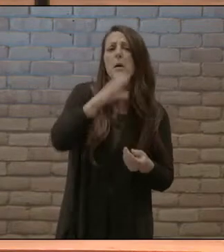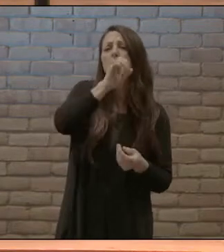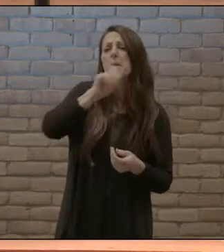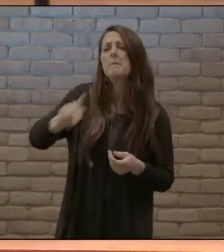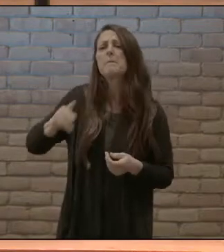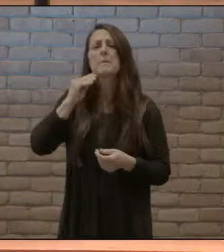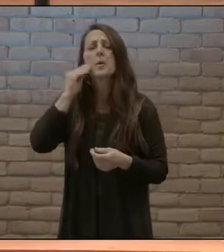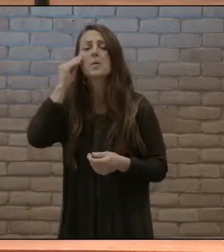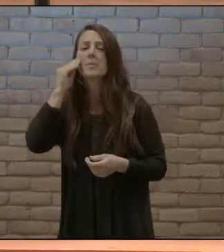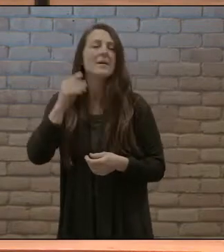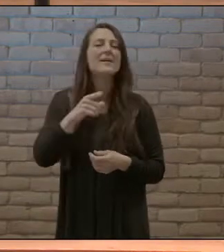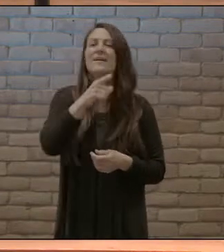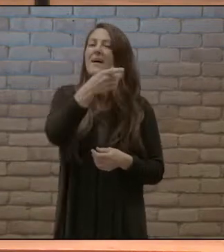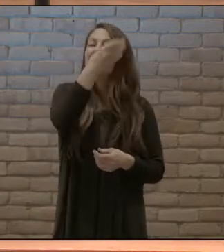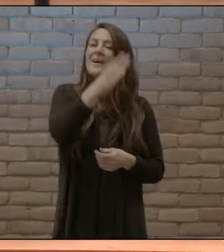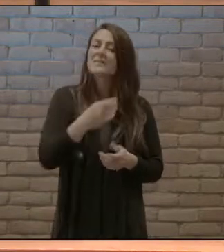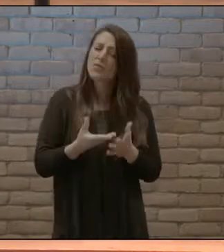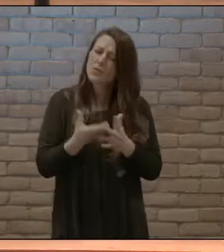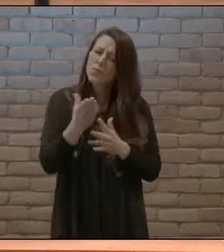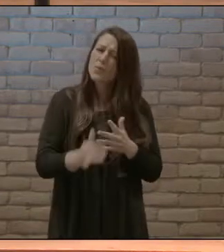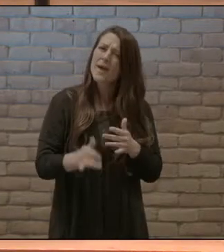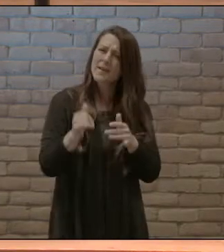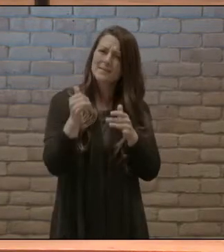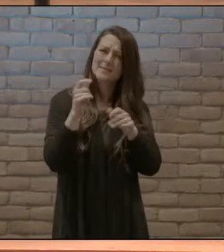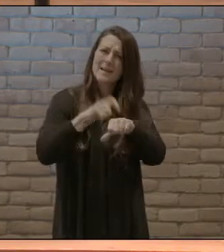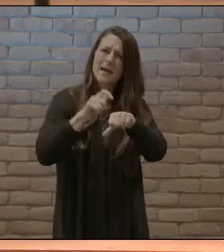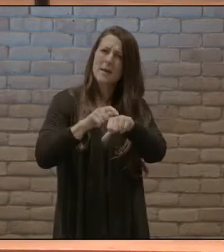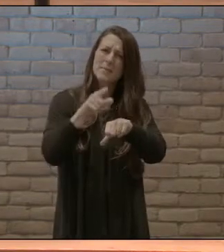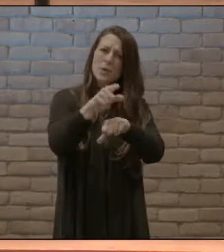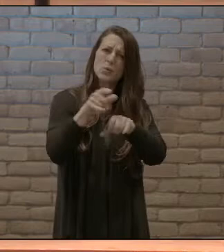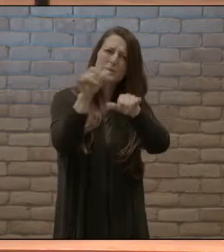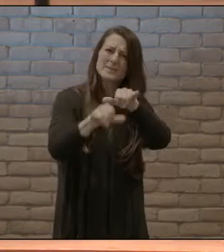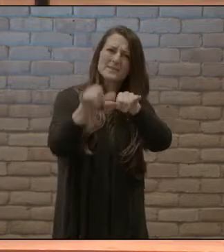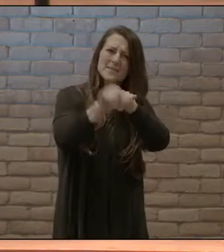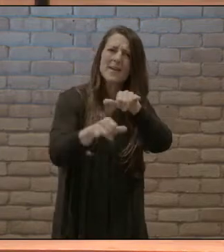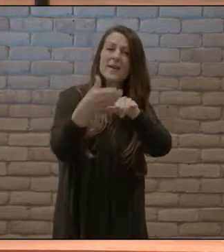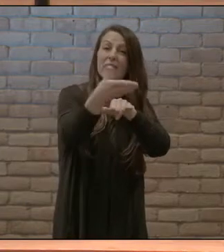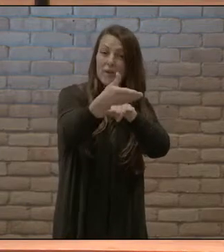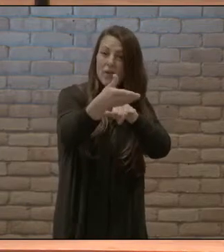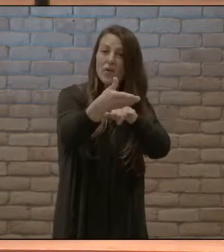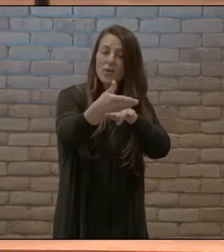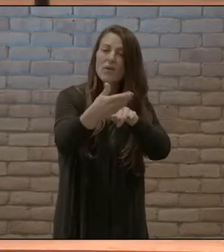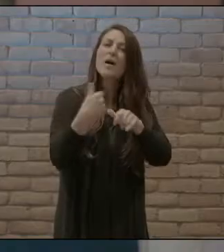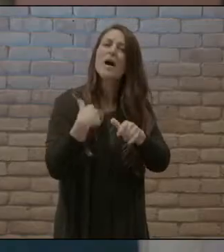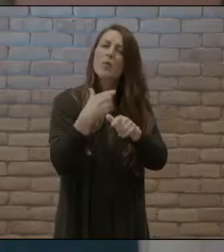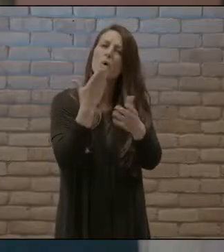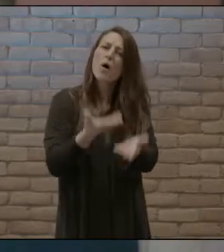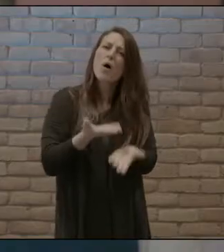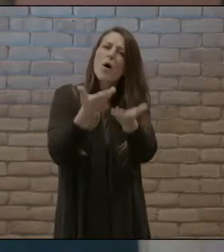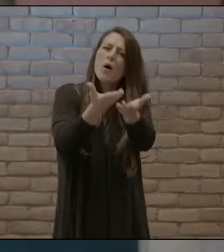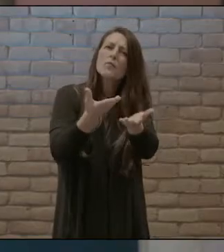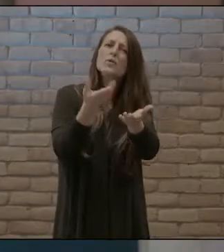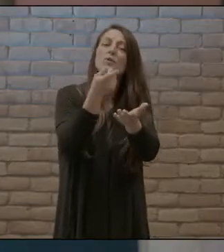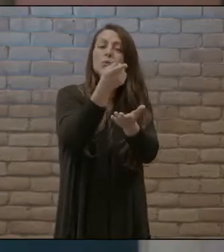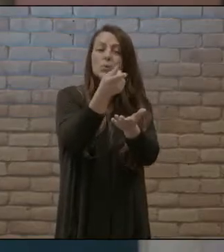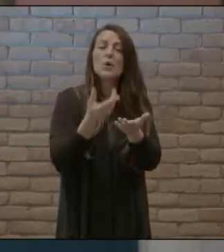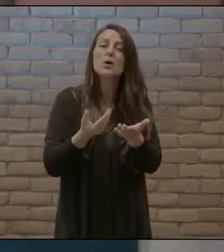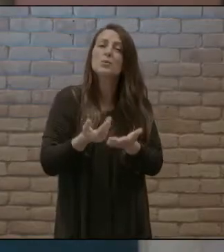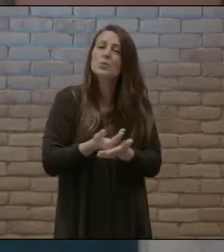saying to them is that through this time, I'm going to offer you new beginnings. New beginnings.